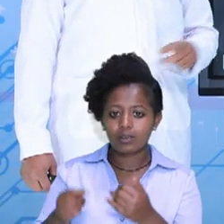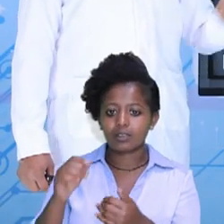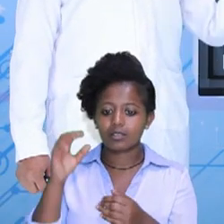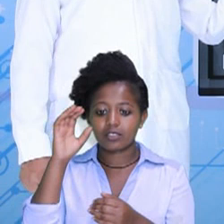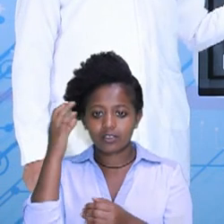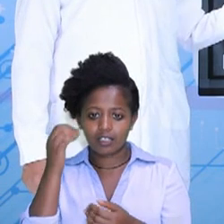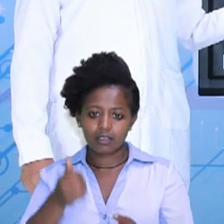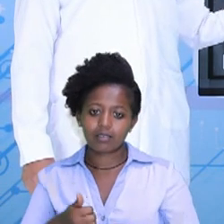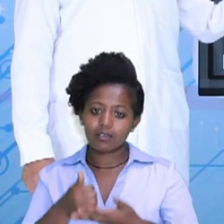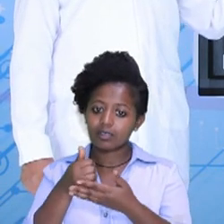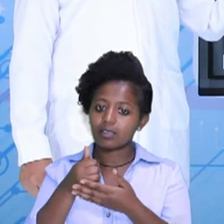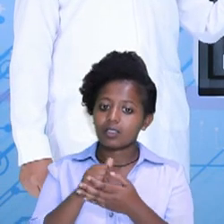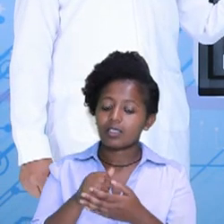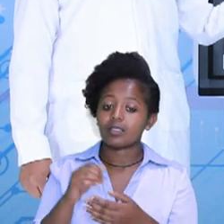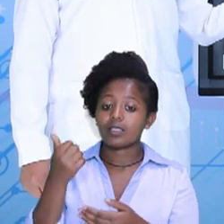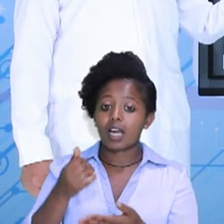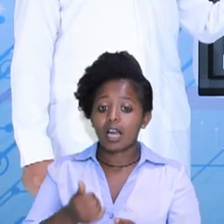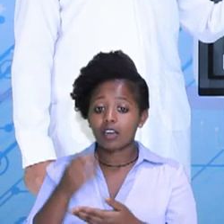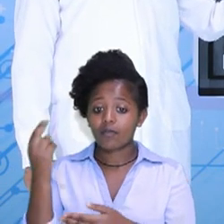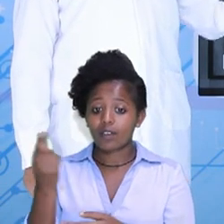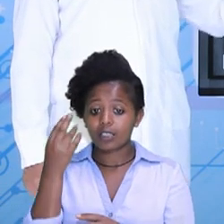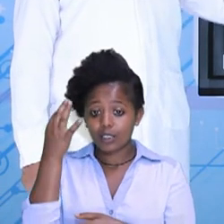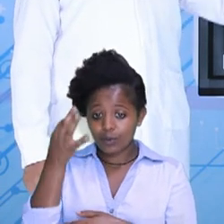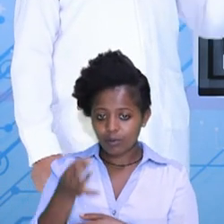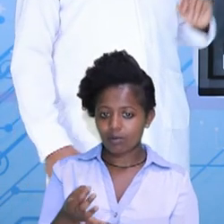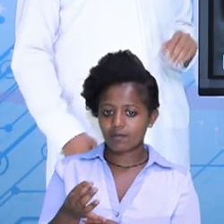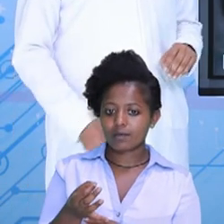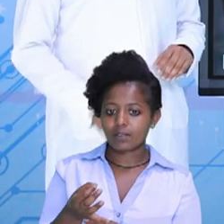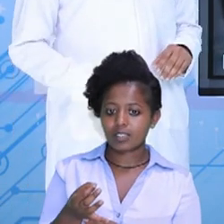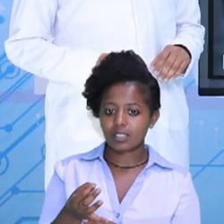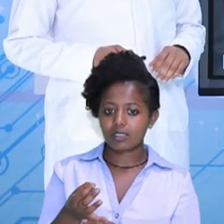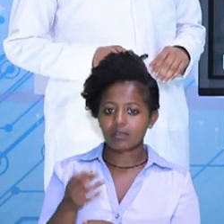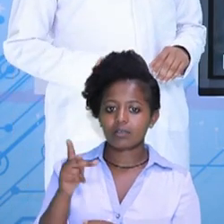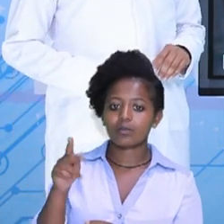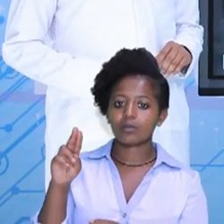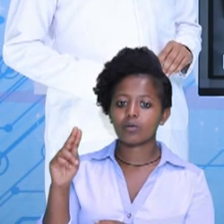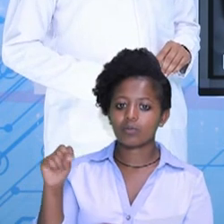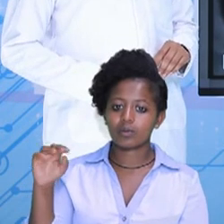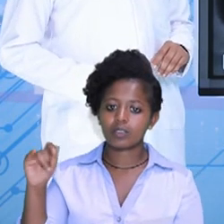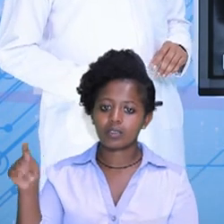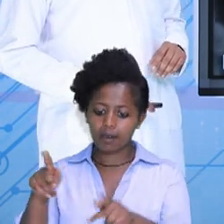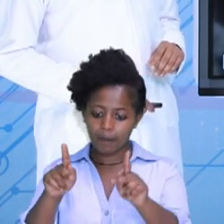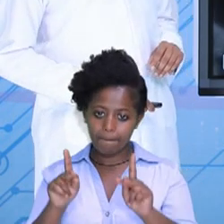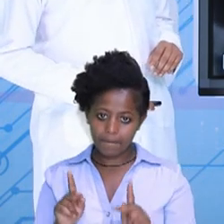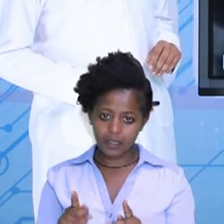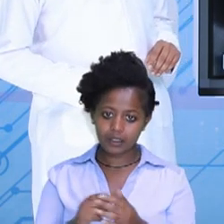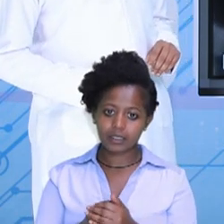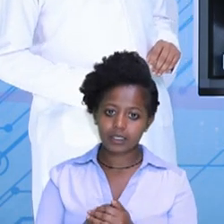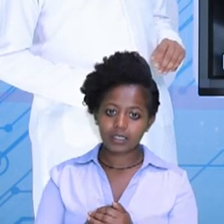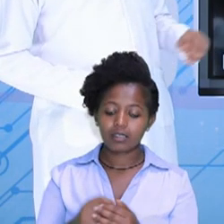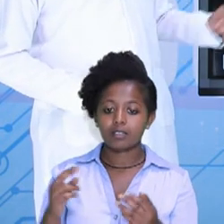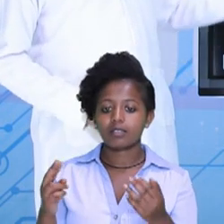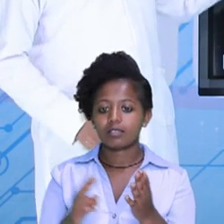China. Those are the advantage of Kuomintang party at the beginning of